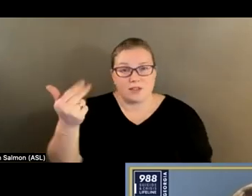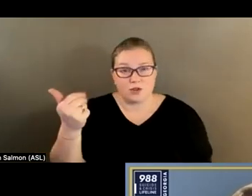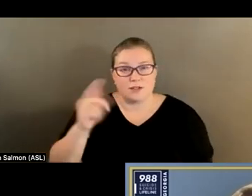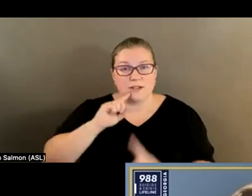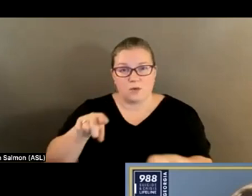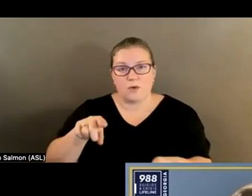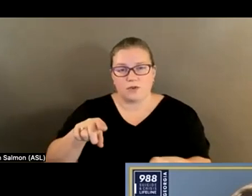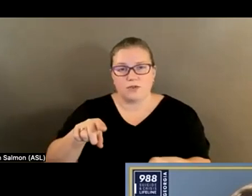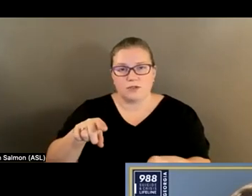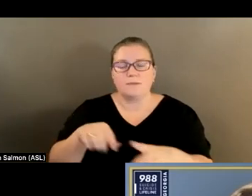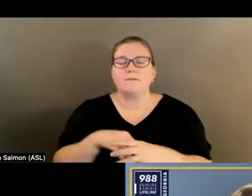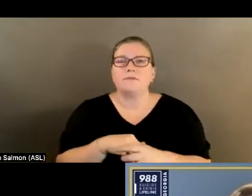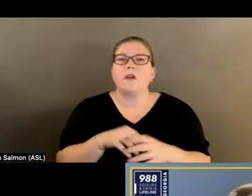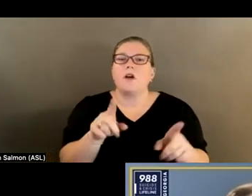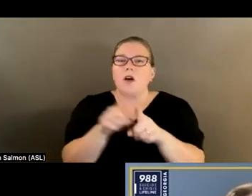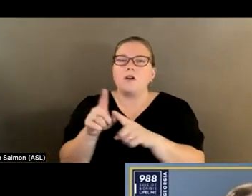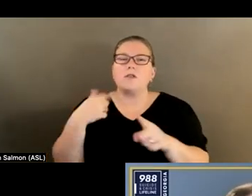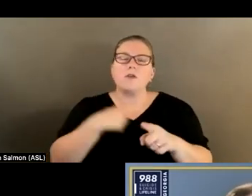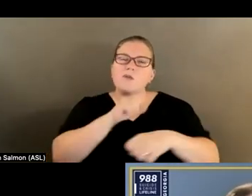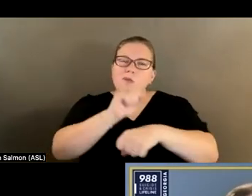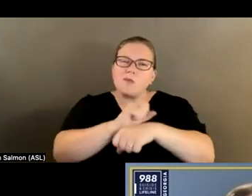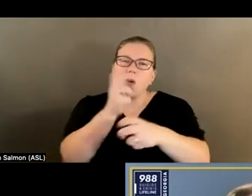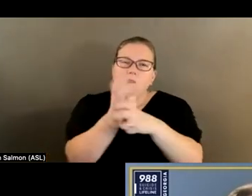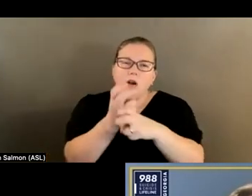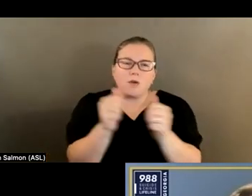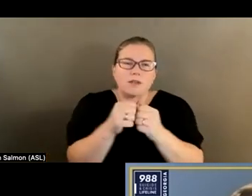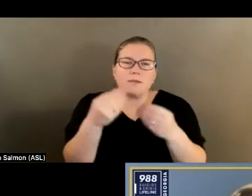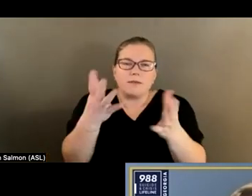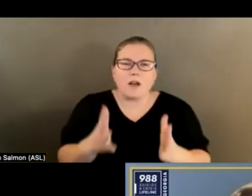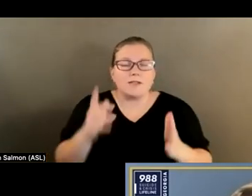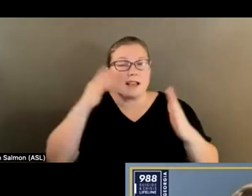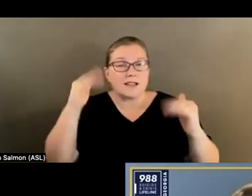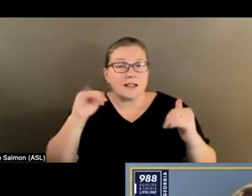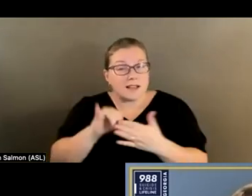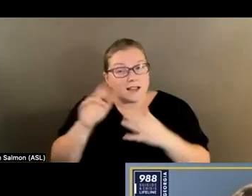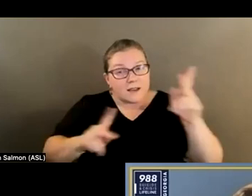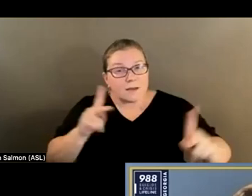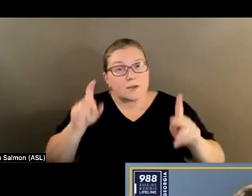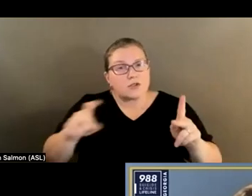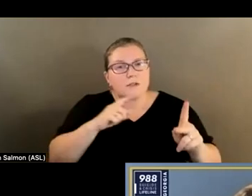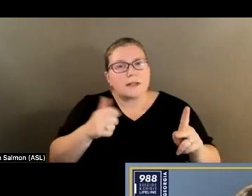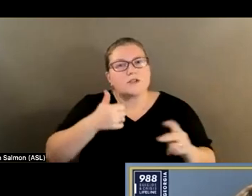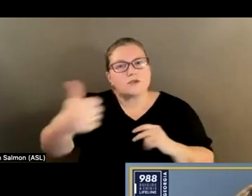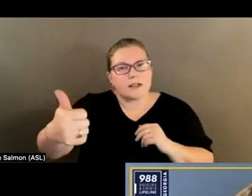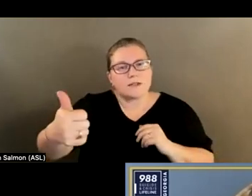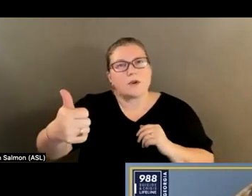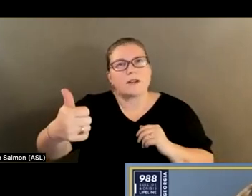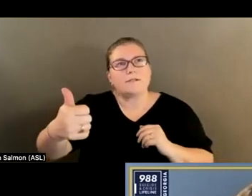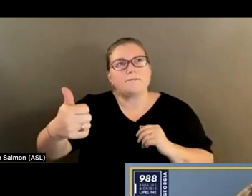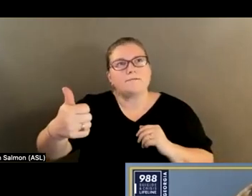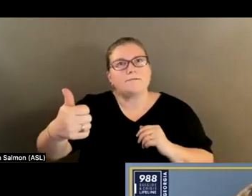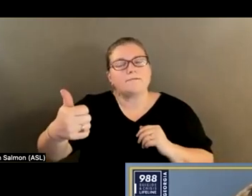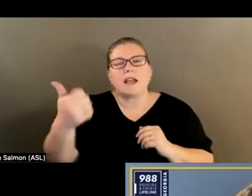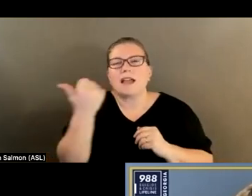also work really hard with our providers on the expectation that people should be transported in any safe